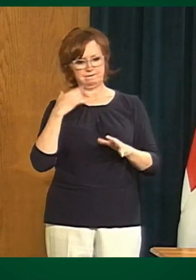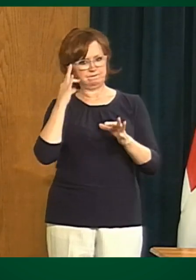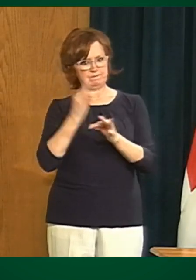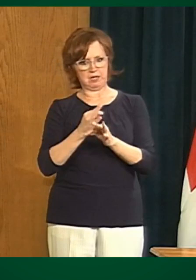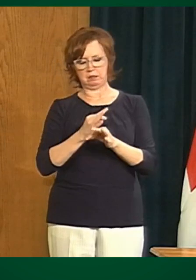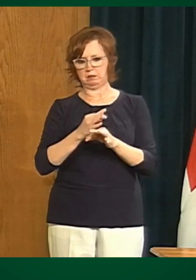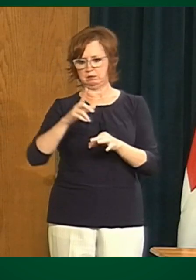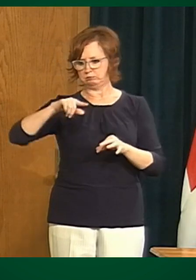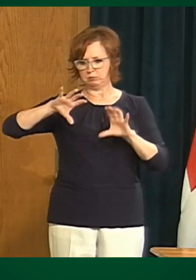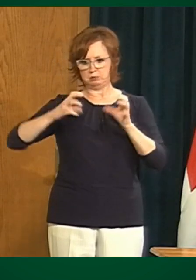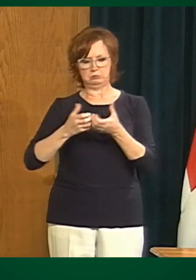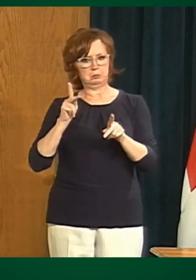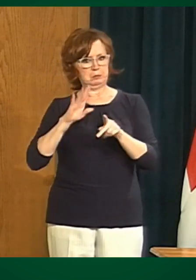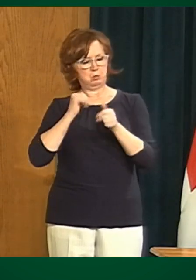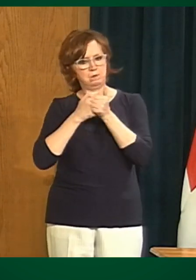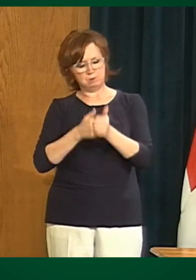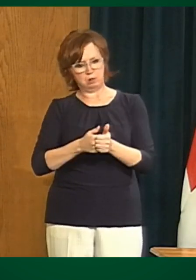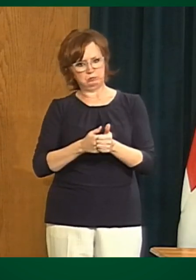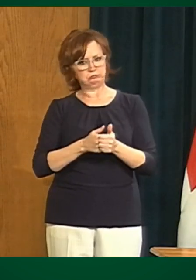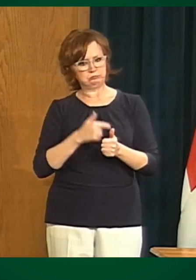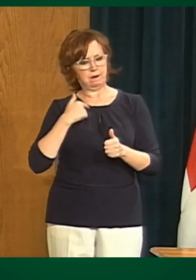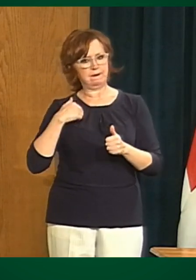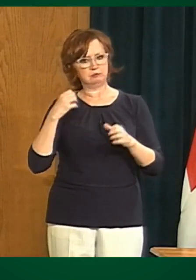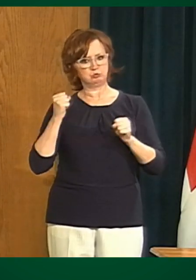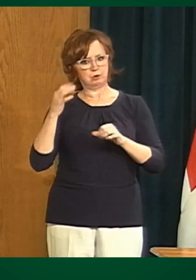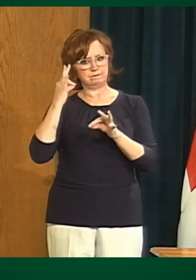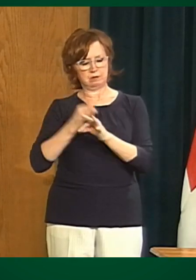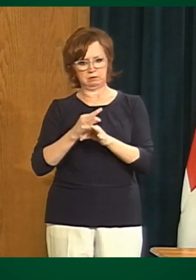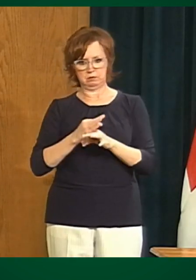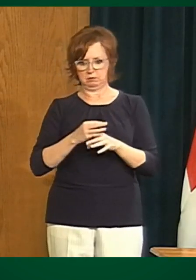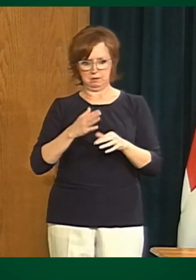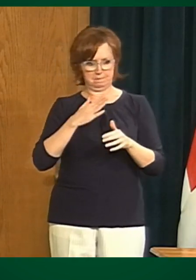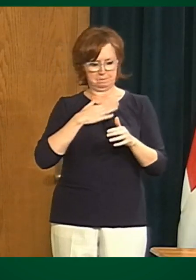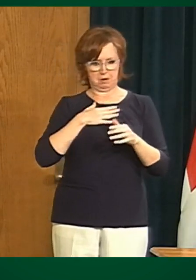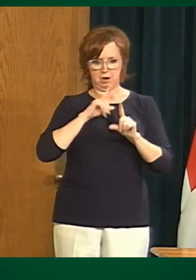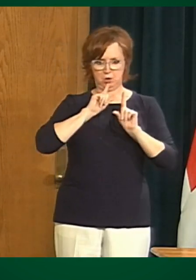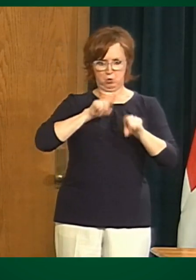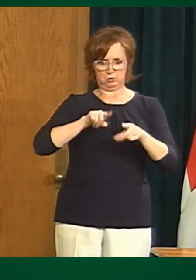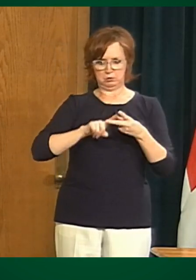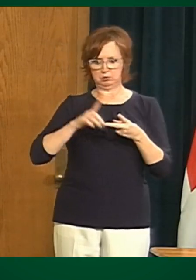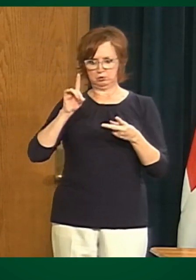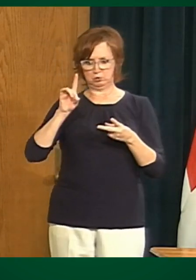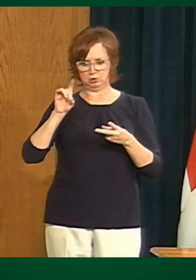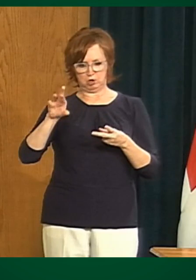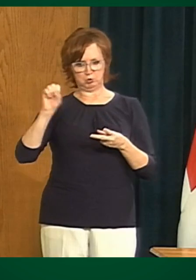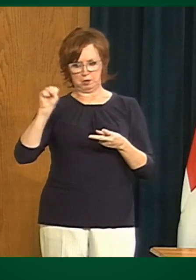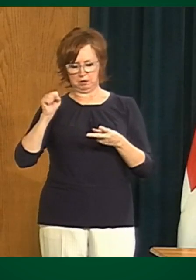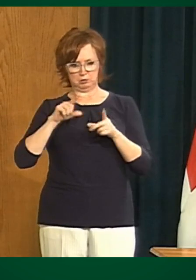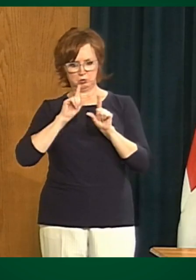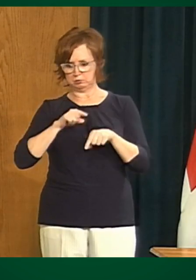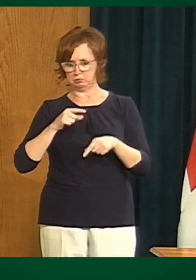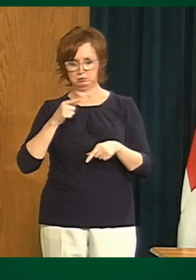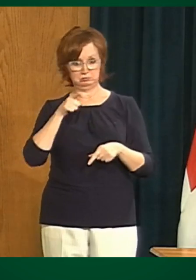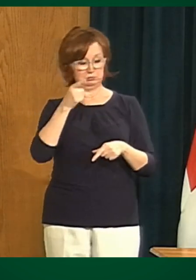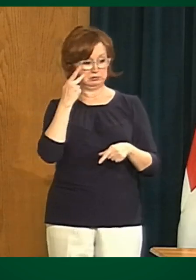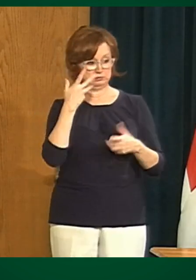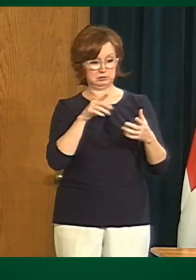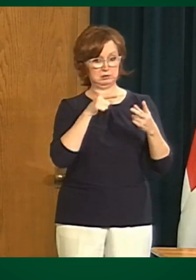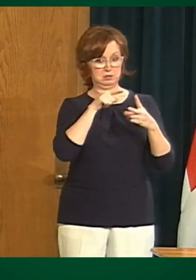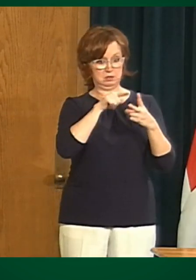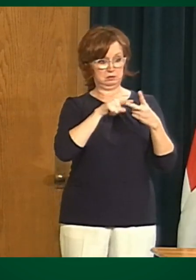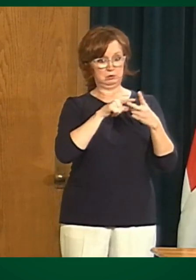very seriously. They'll adhere to the restrictions that Dr. Shahab puts forward. And as you see, as we're managing these two